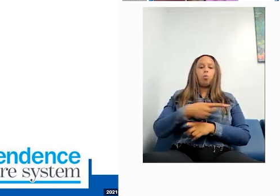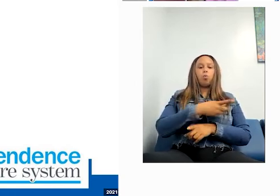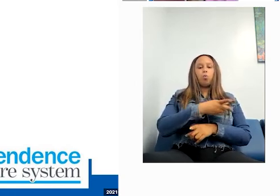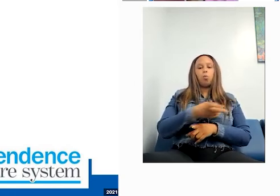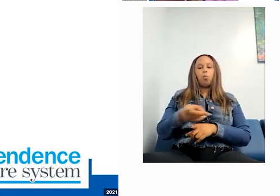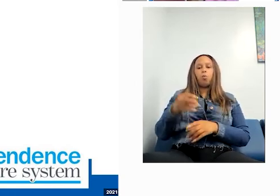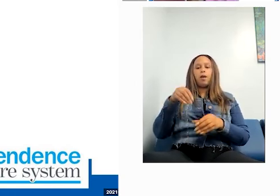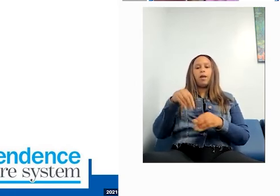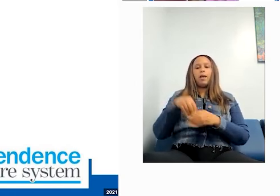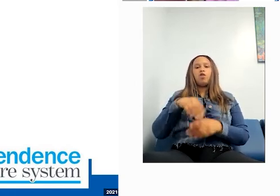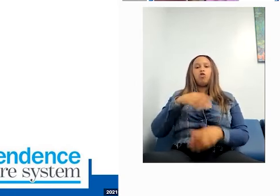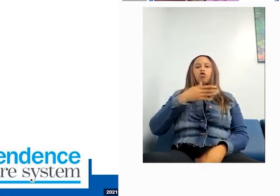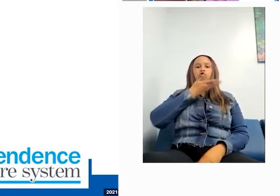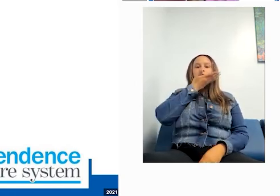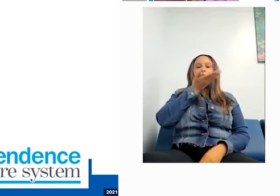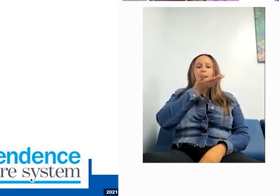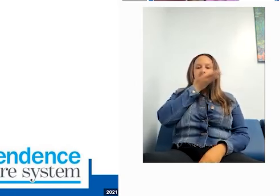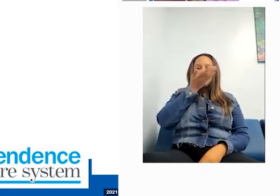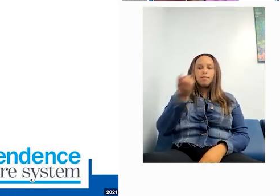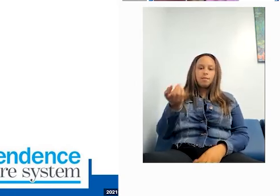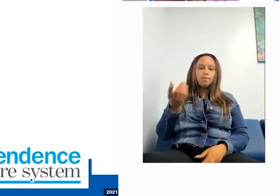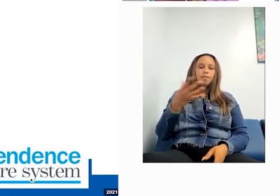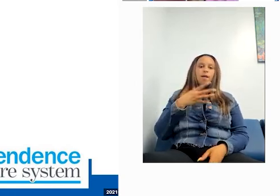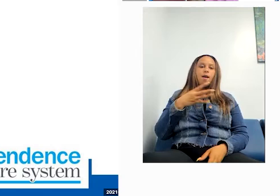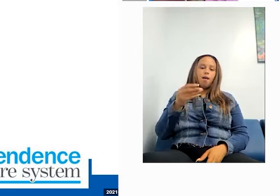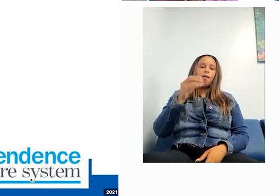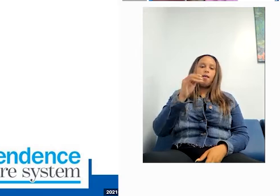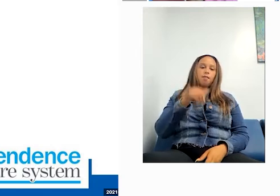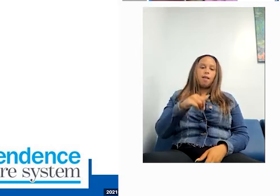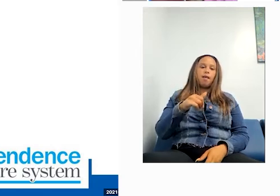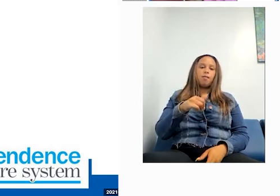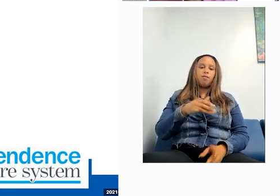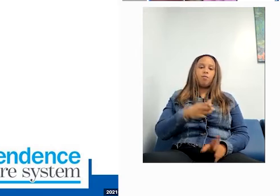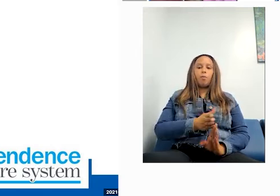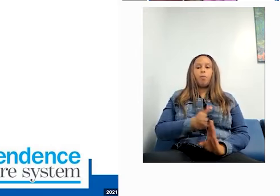grass, and hopefully not off the curb completely.